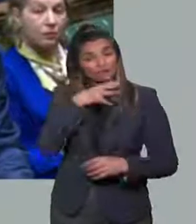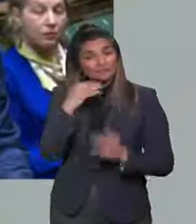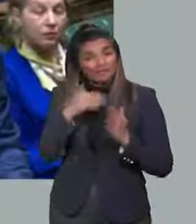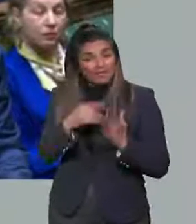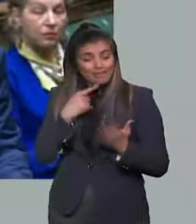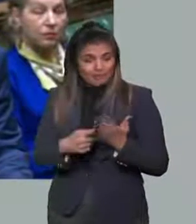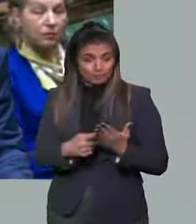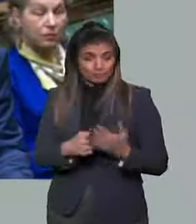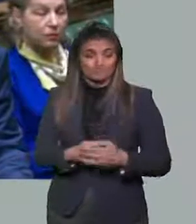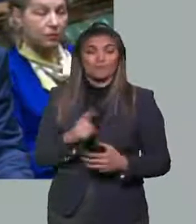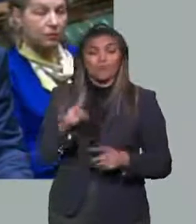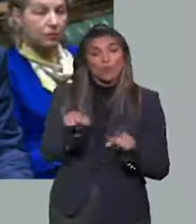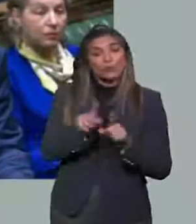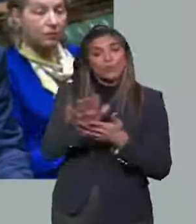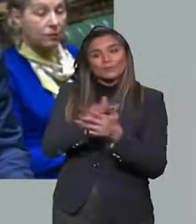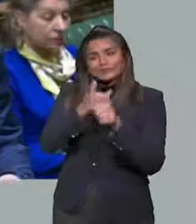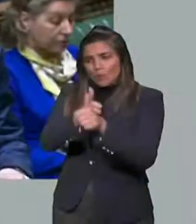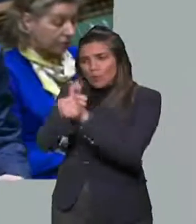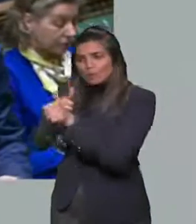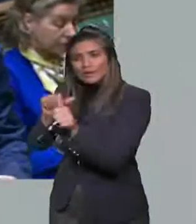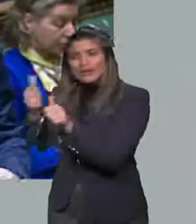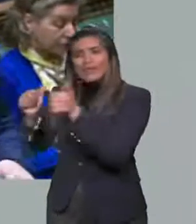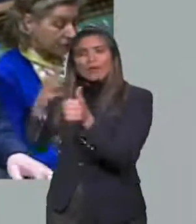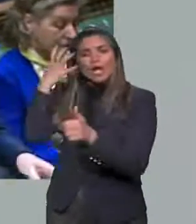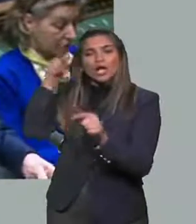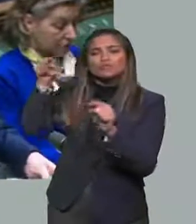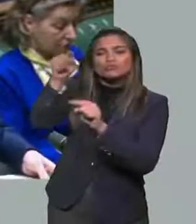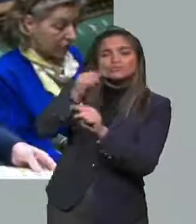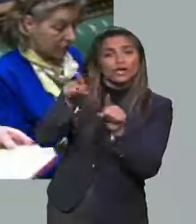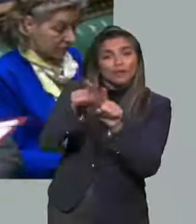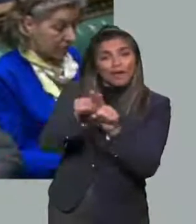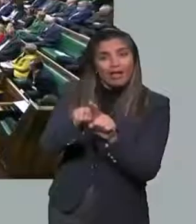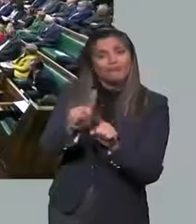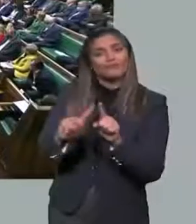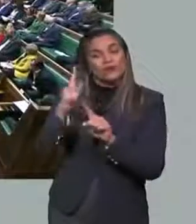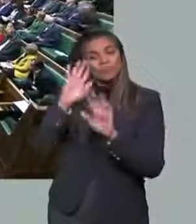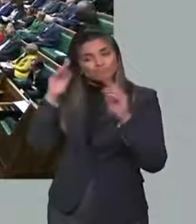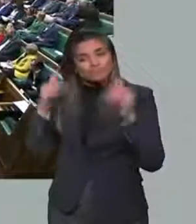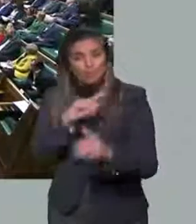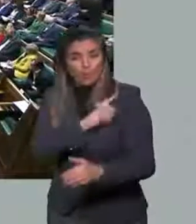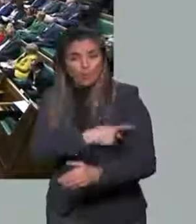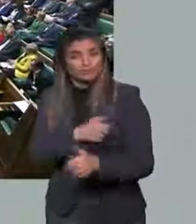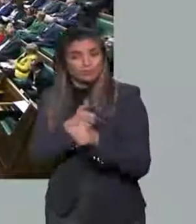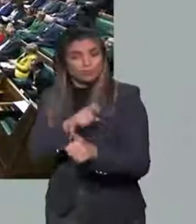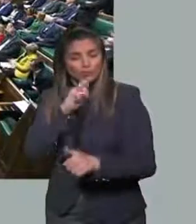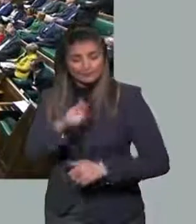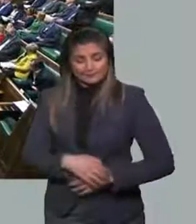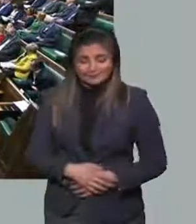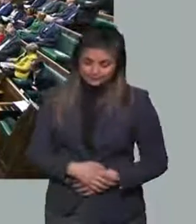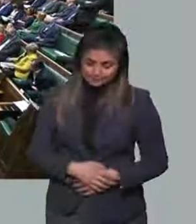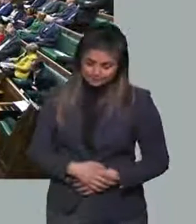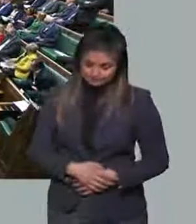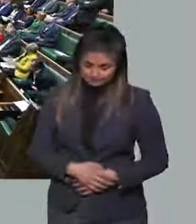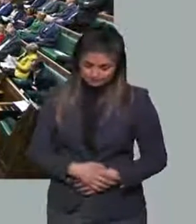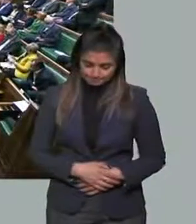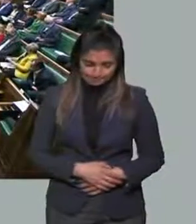close proximity to Ukraine, their neighbours, and first and foremost will be Poland. Justin Mathers. Thank you, Mr.